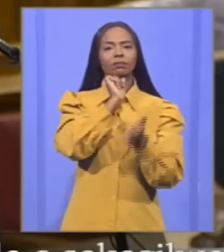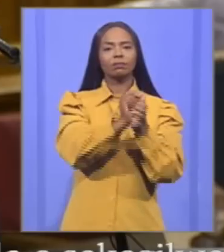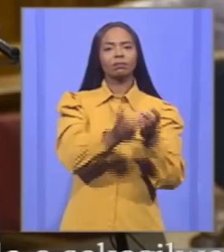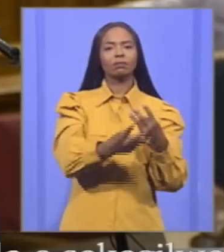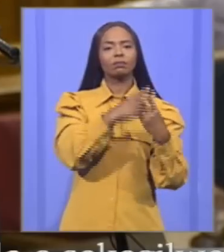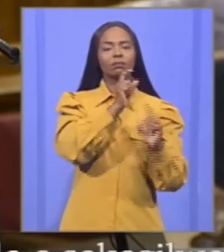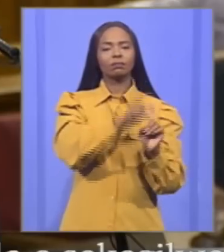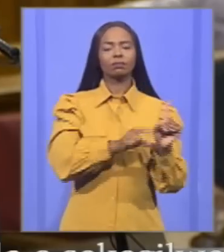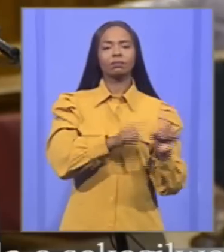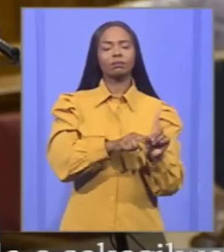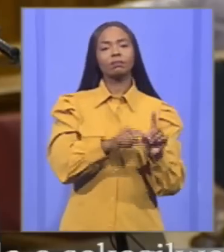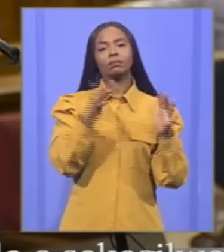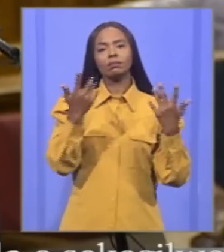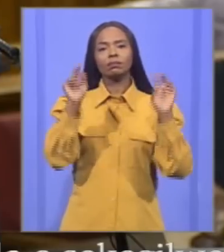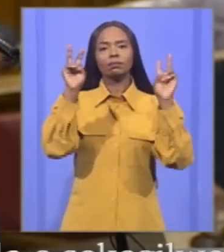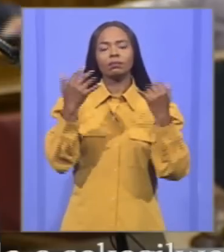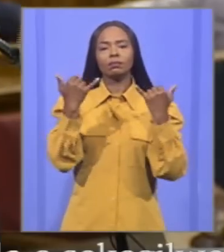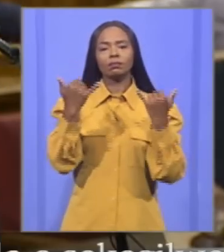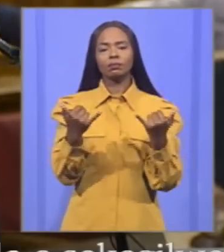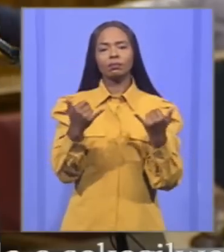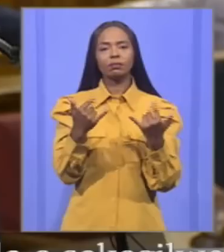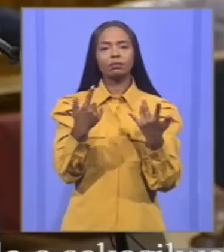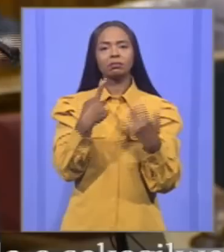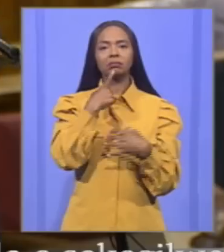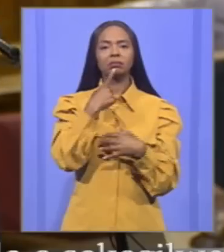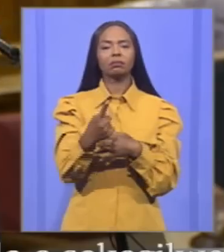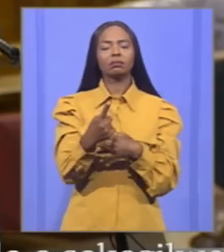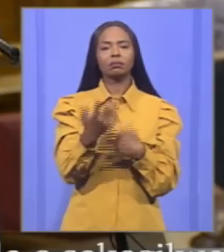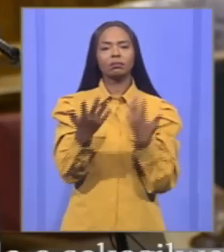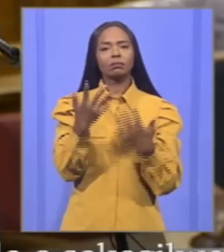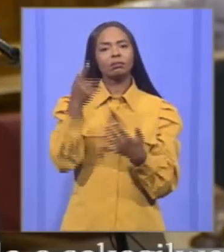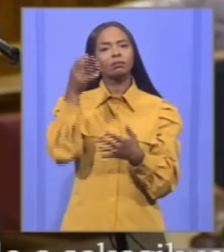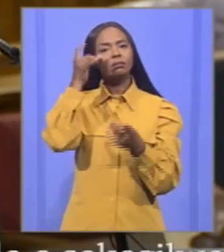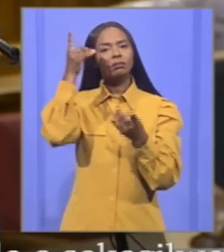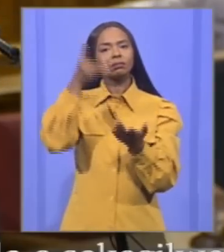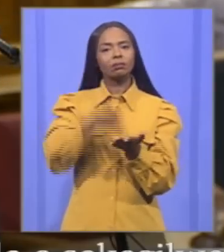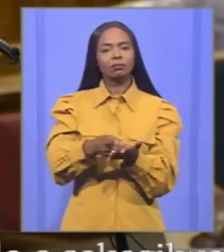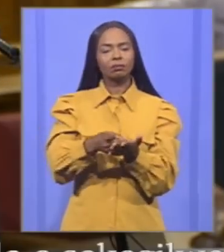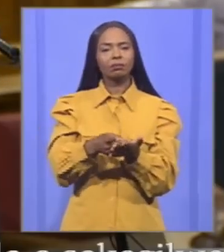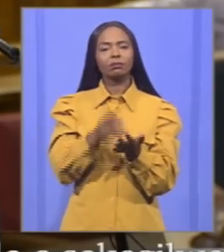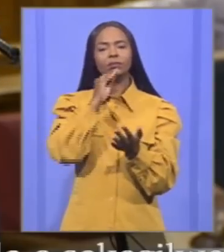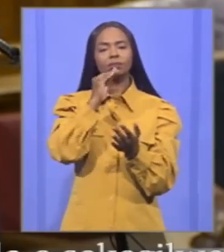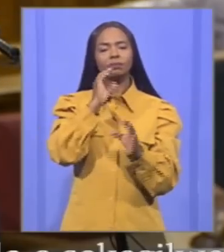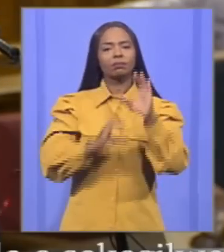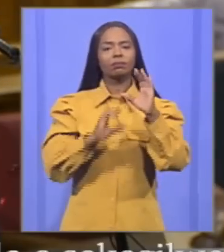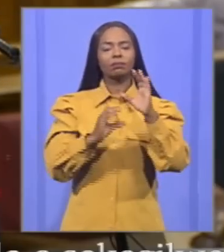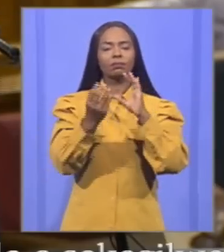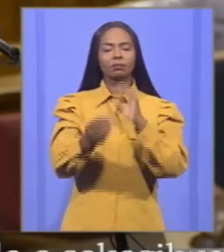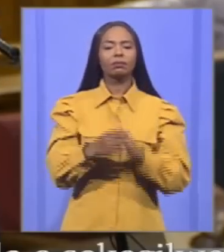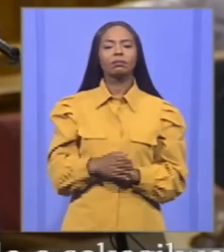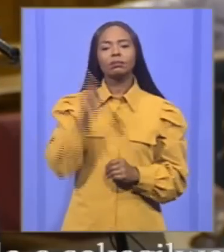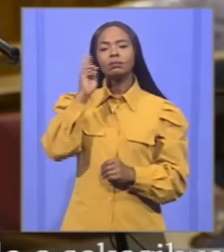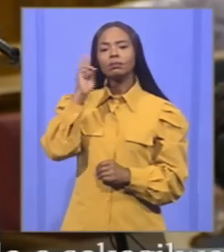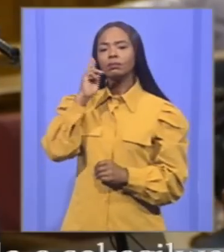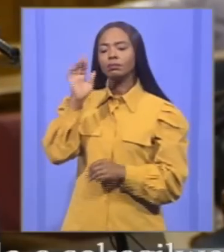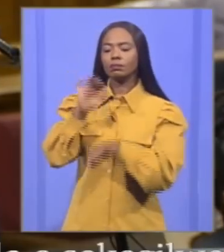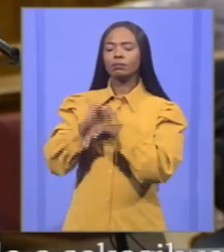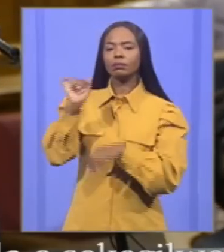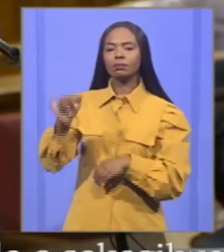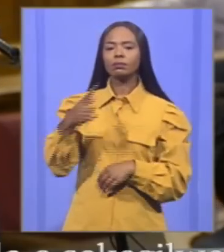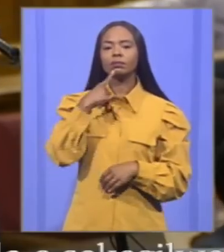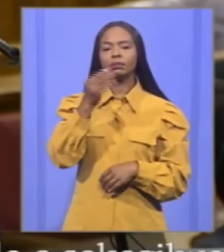matter or at the discharge stage or a judgment is misconceived. You will recall our learned friends tell us, or his deponent says in